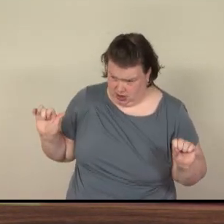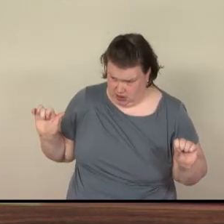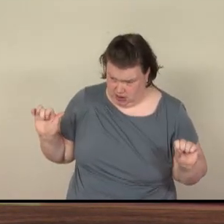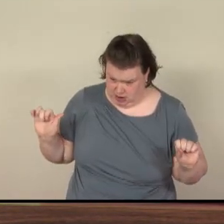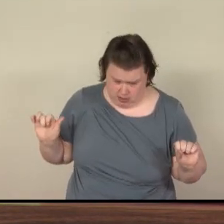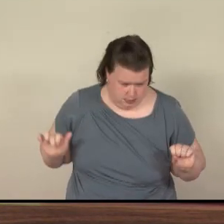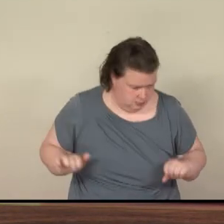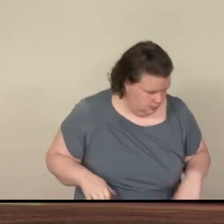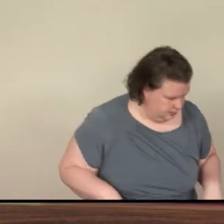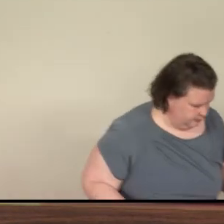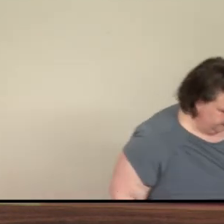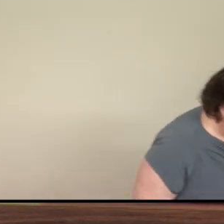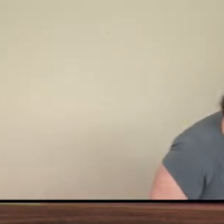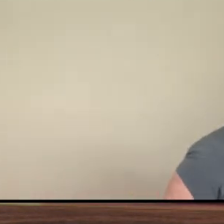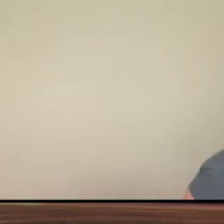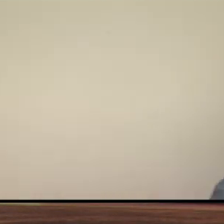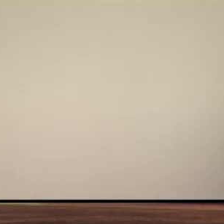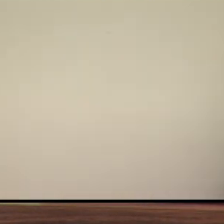ones.